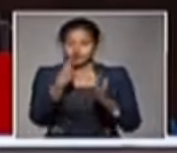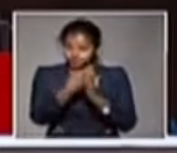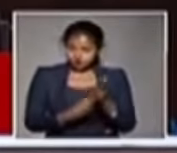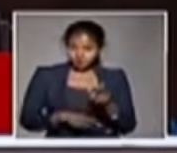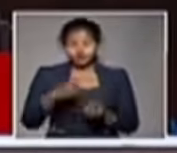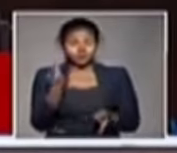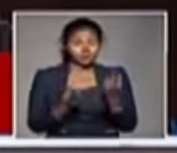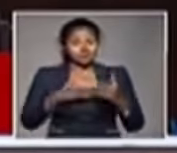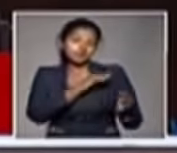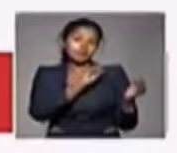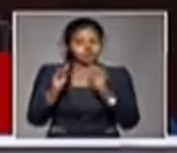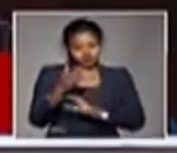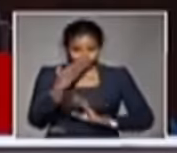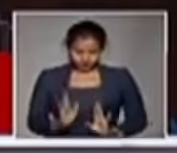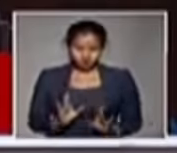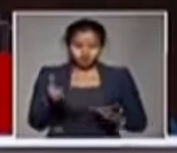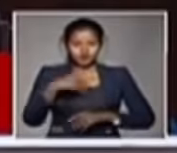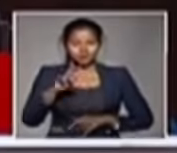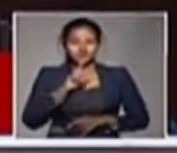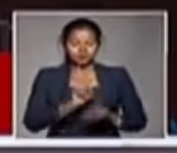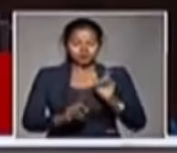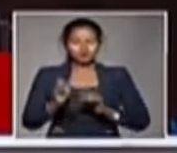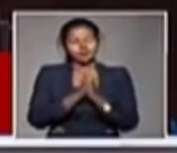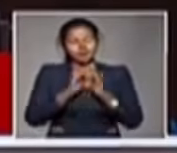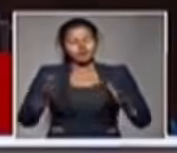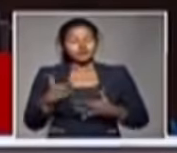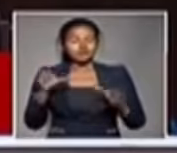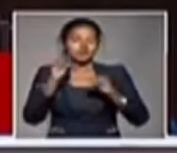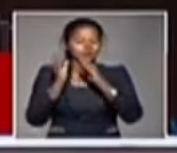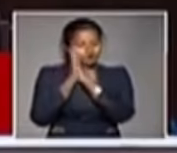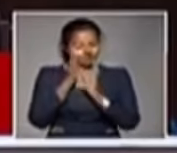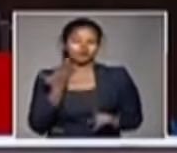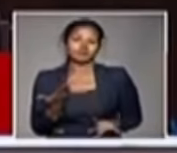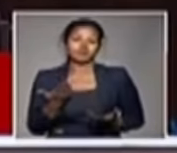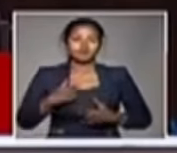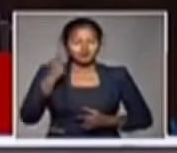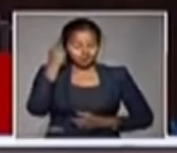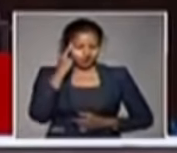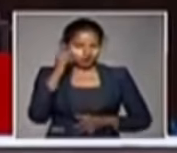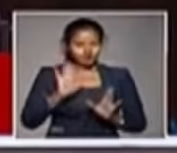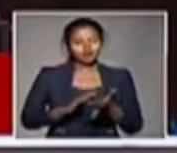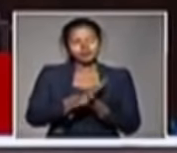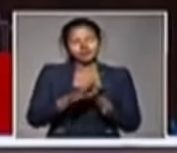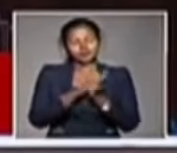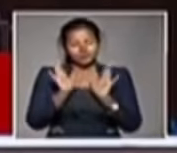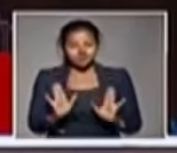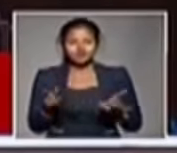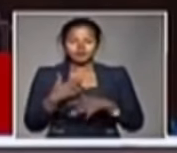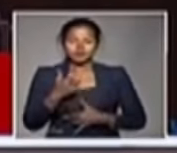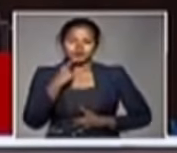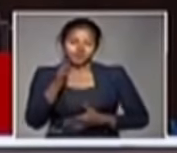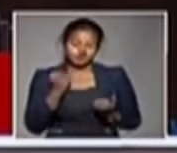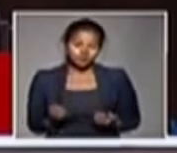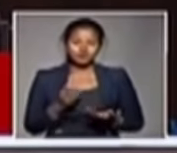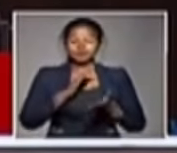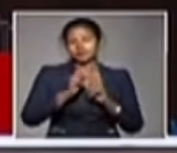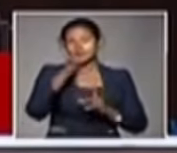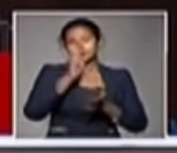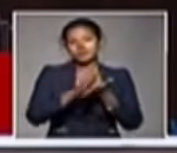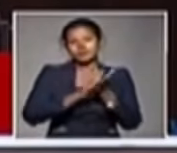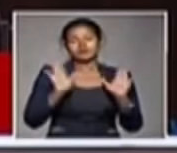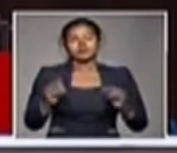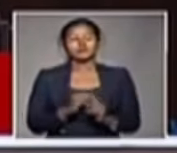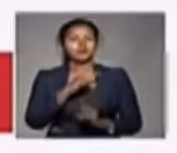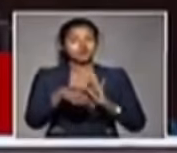after this, but at least I can sleep peacefully at night. Because my intentions are pure. I just want to support the president to develop